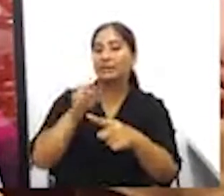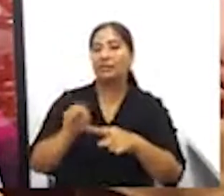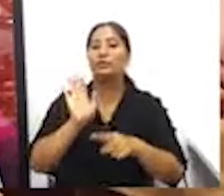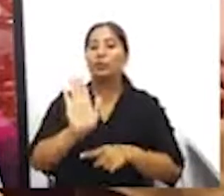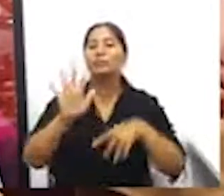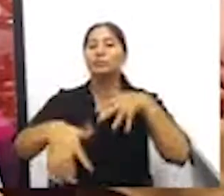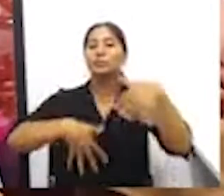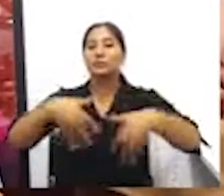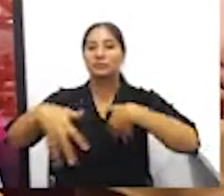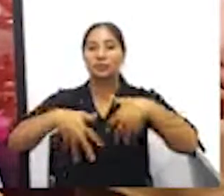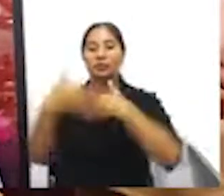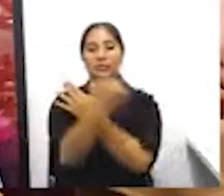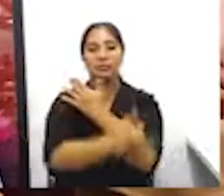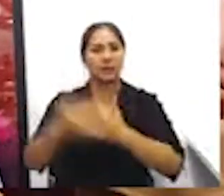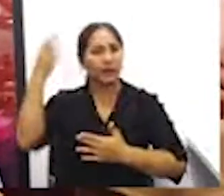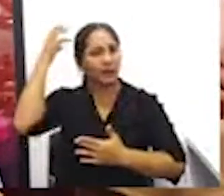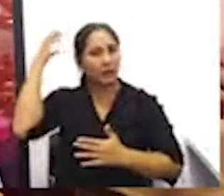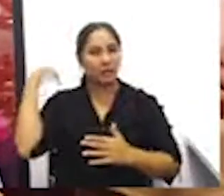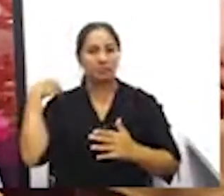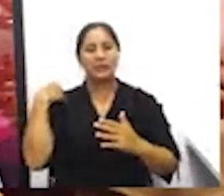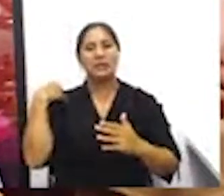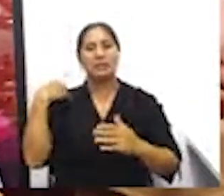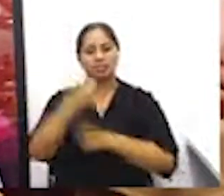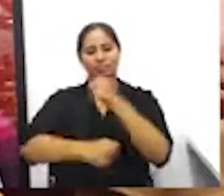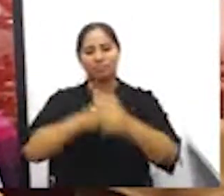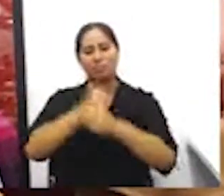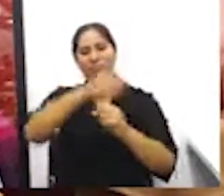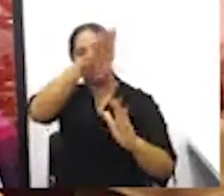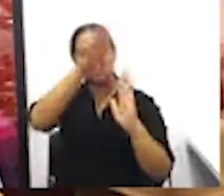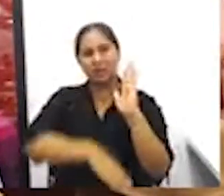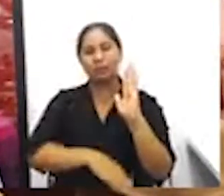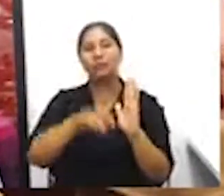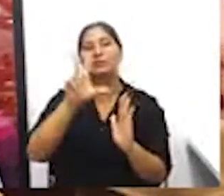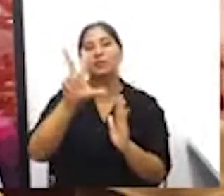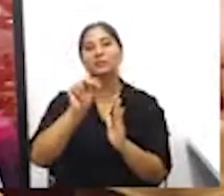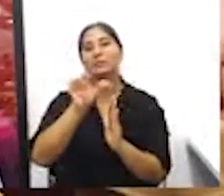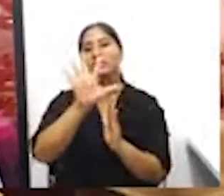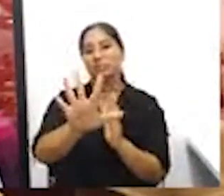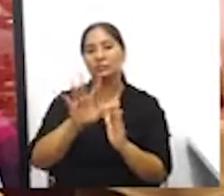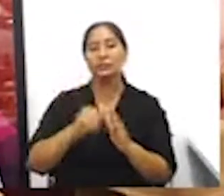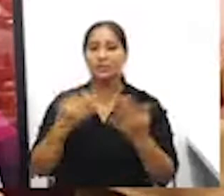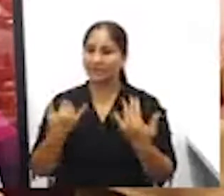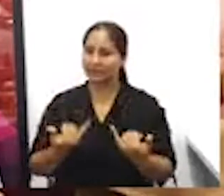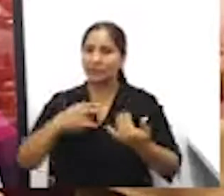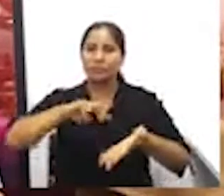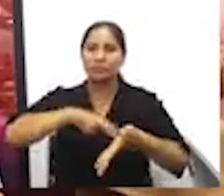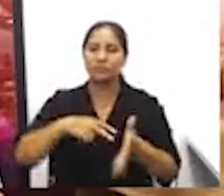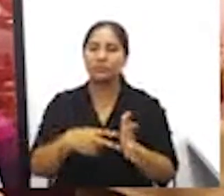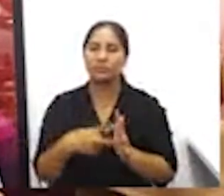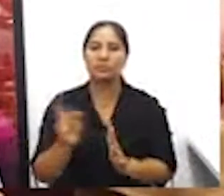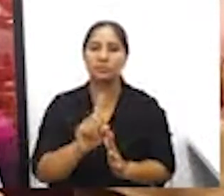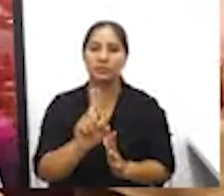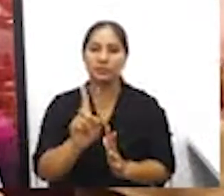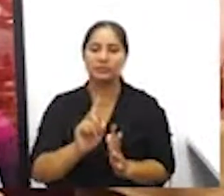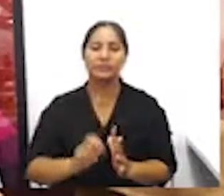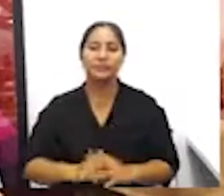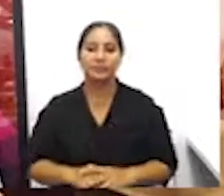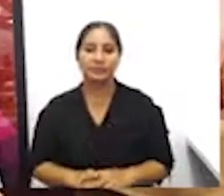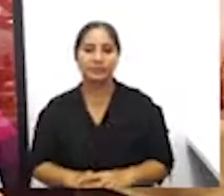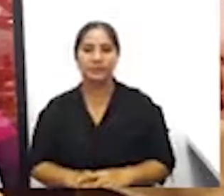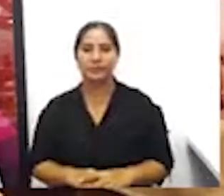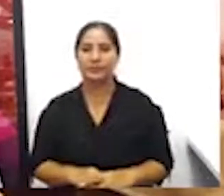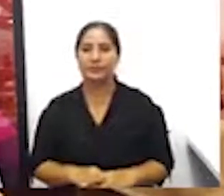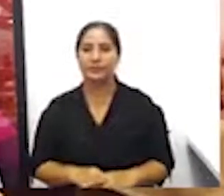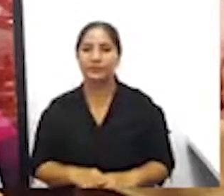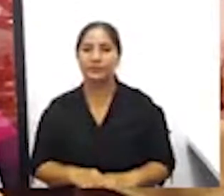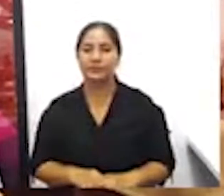under 25. And what we found during the process of making this report is that about 40%